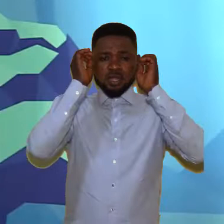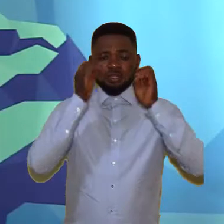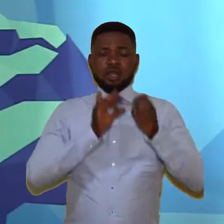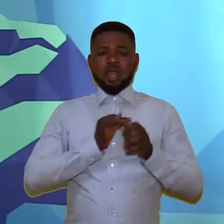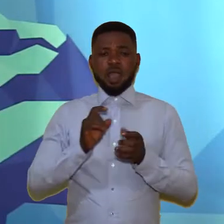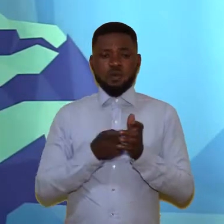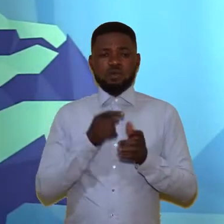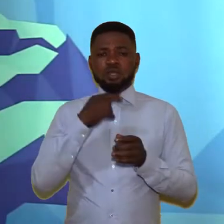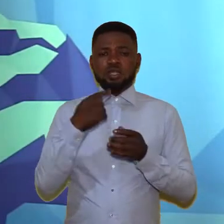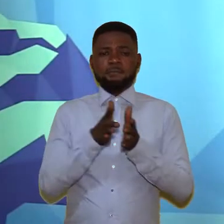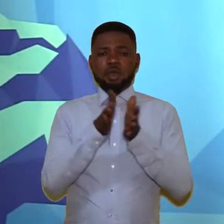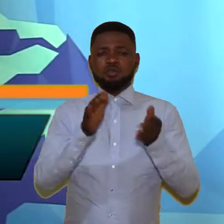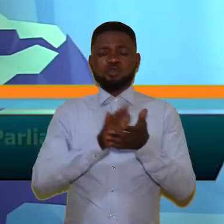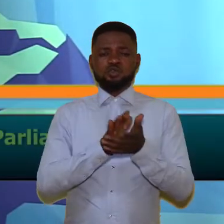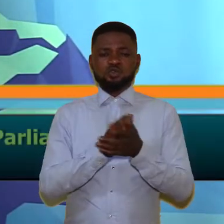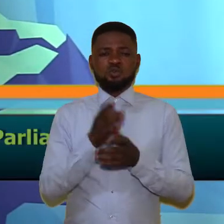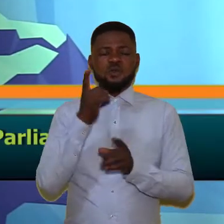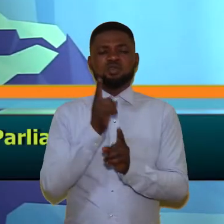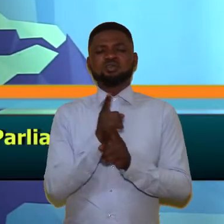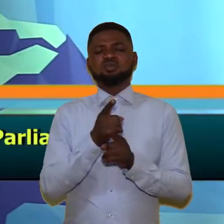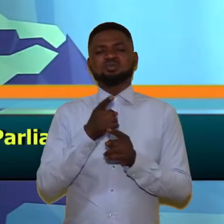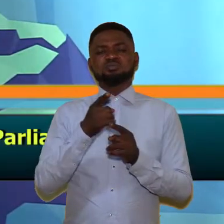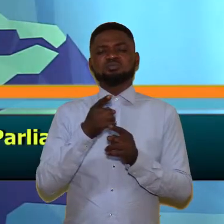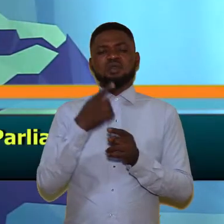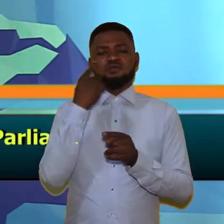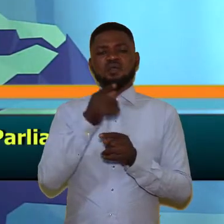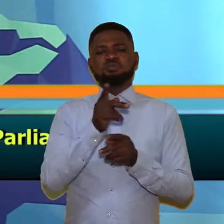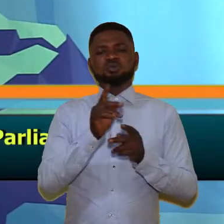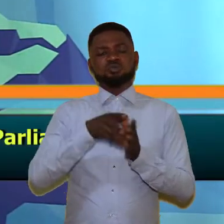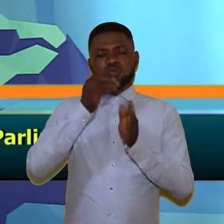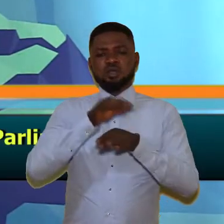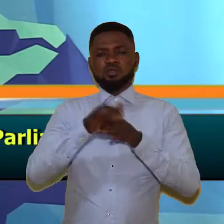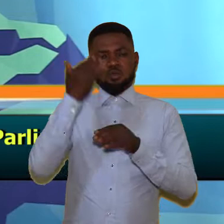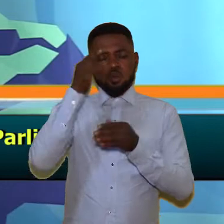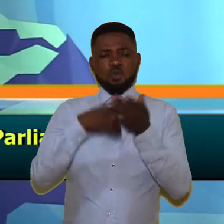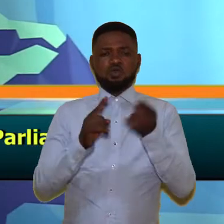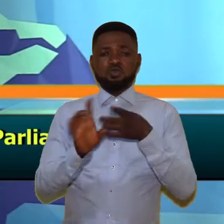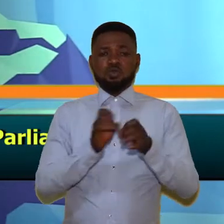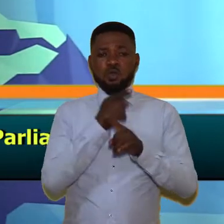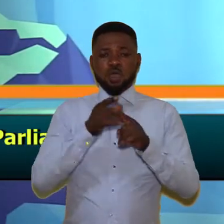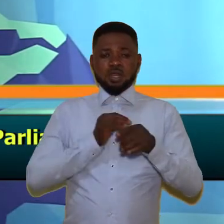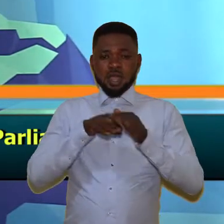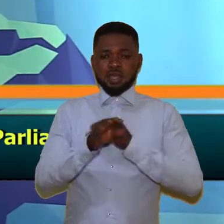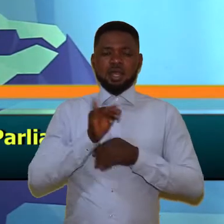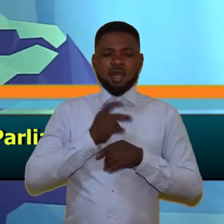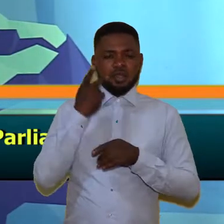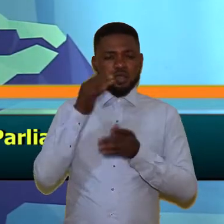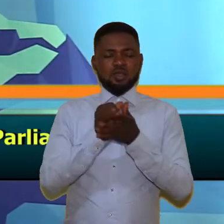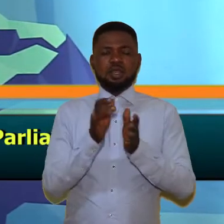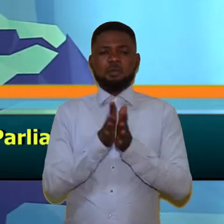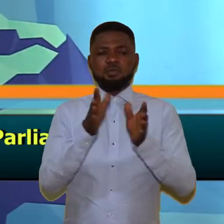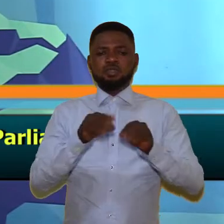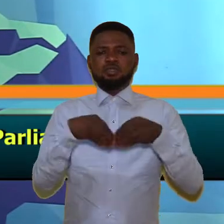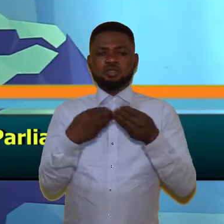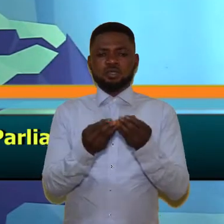I once thought that the public school was just a school for children who don't know what they are doing. But when I was enrolled into one, I saw that the public school even